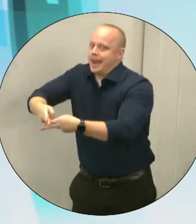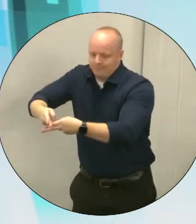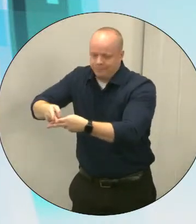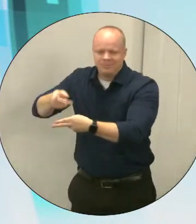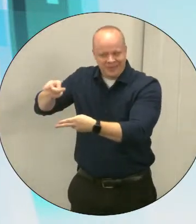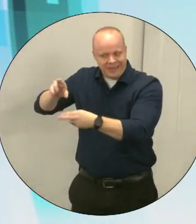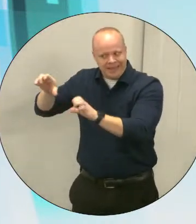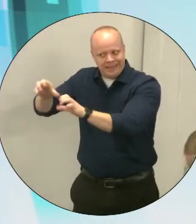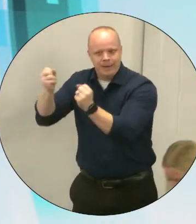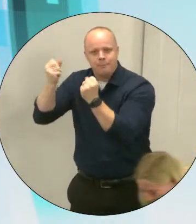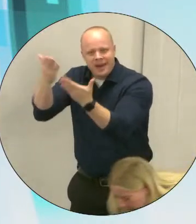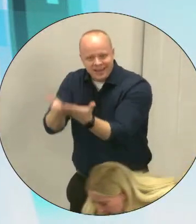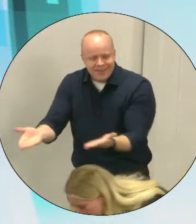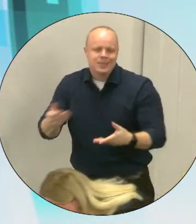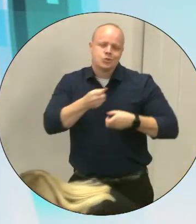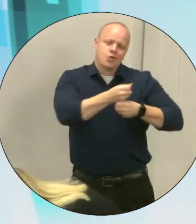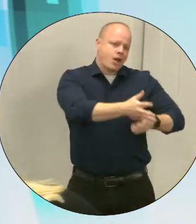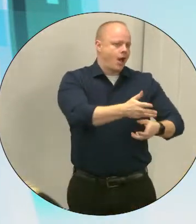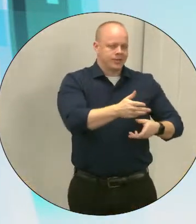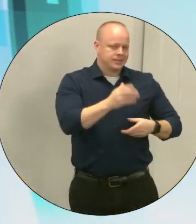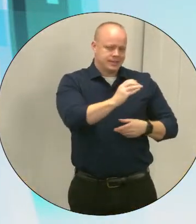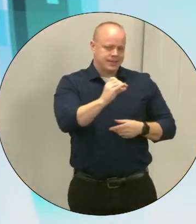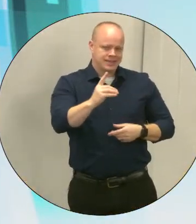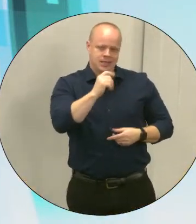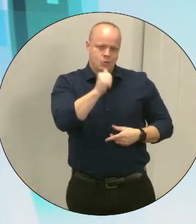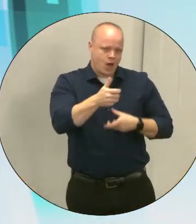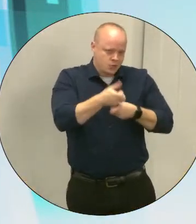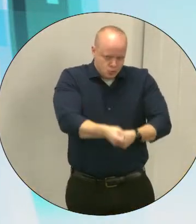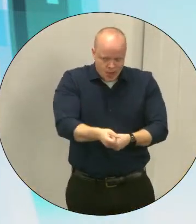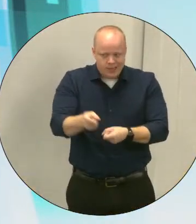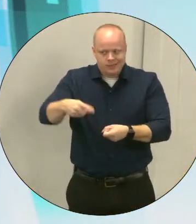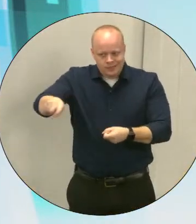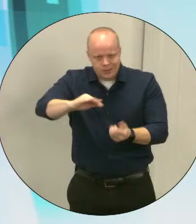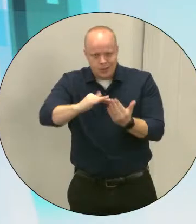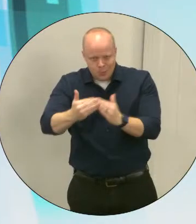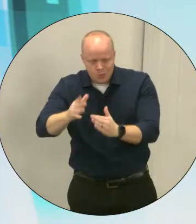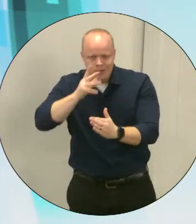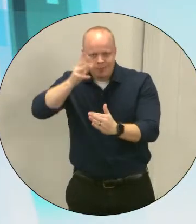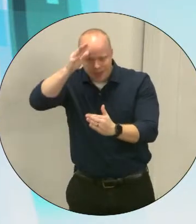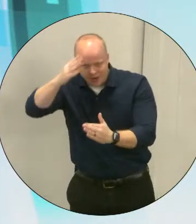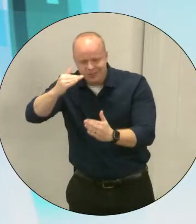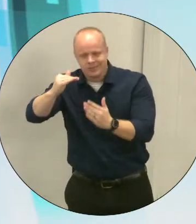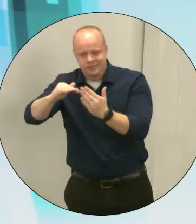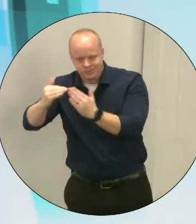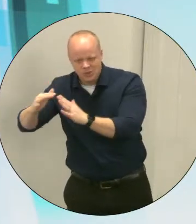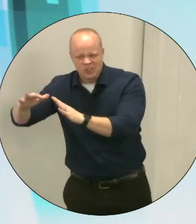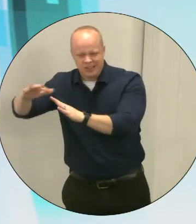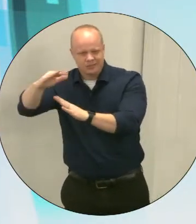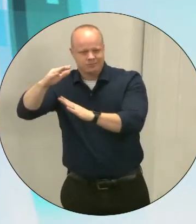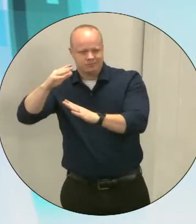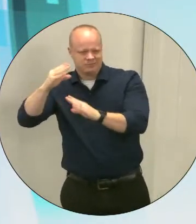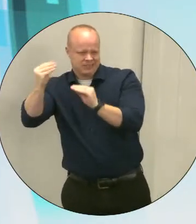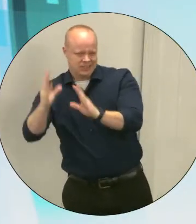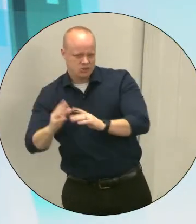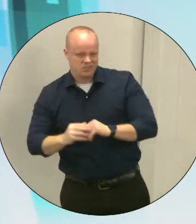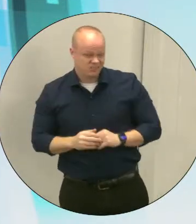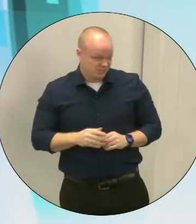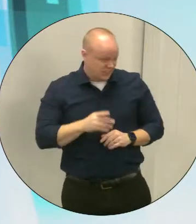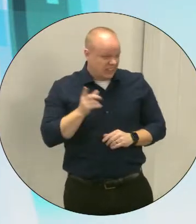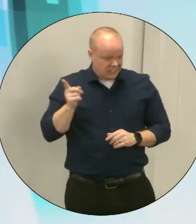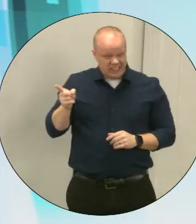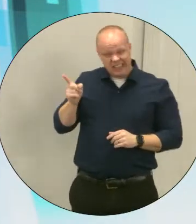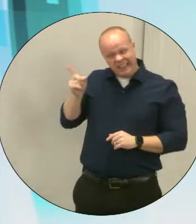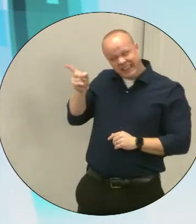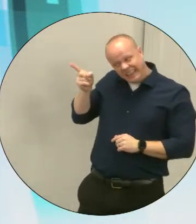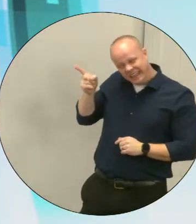cause mistrust of CCSD by parents, the community, and quite frankly, teachers. He quite literally almost broke